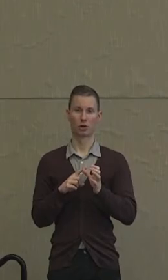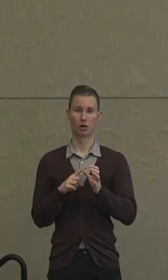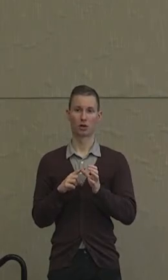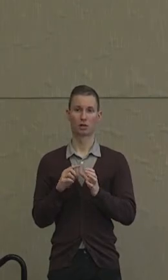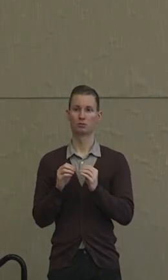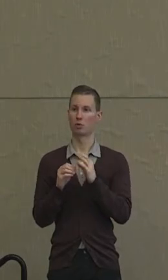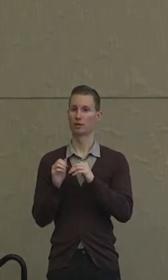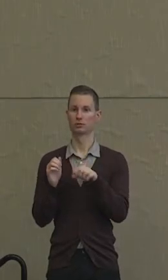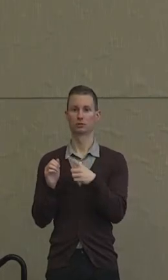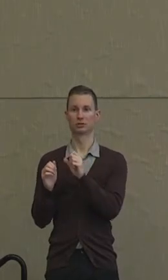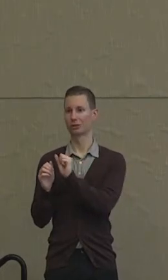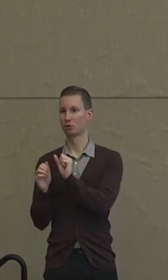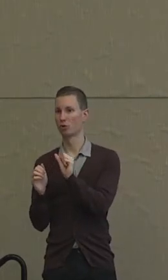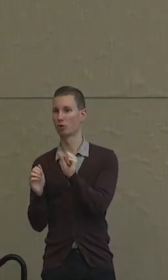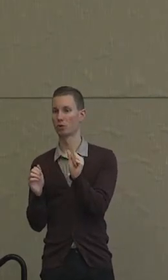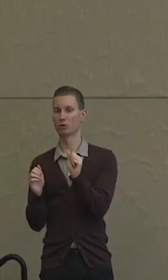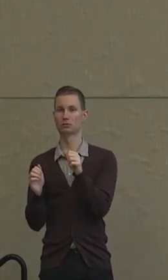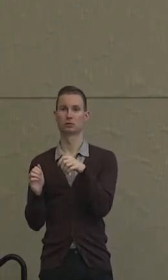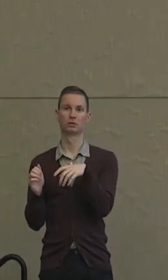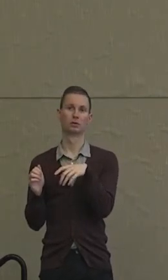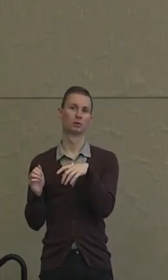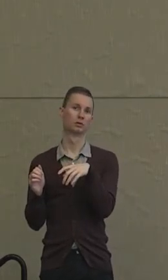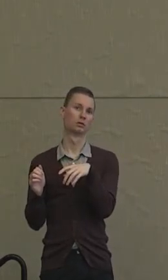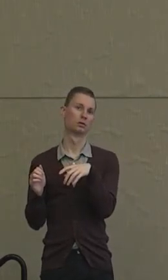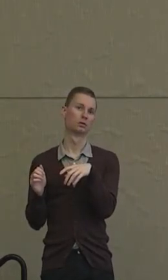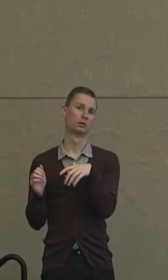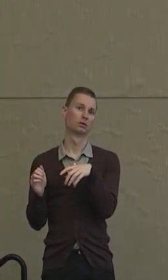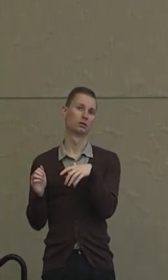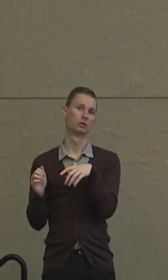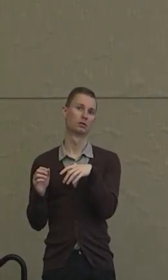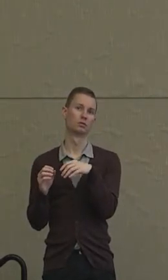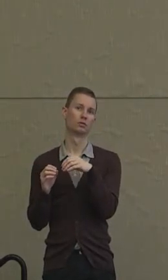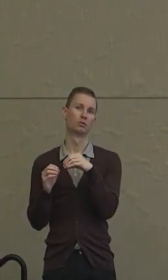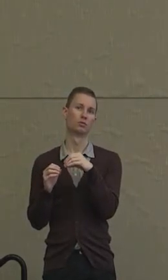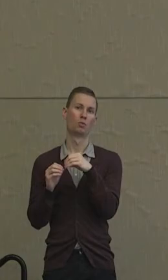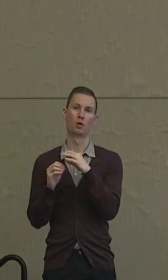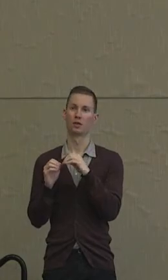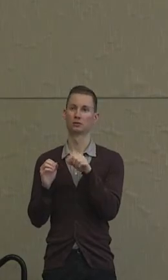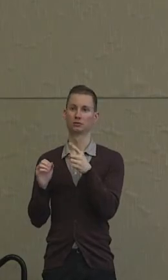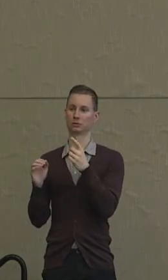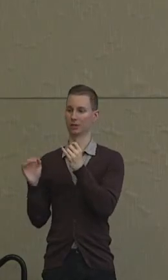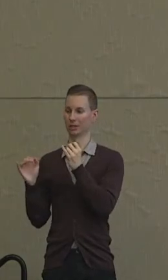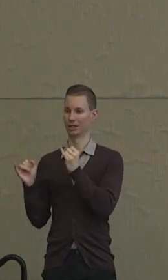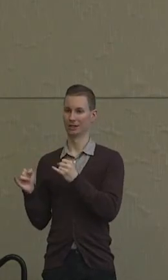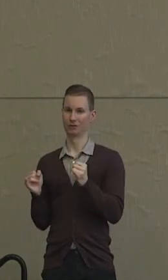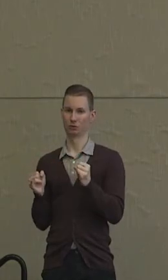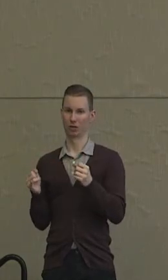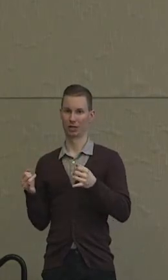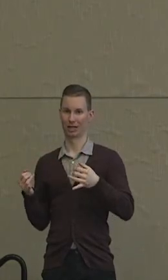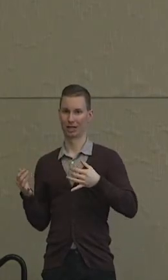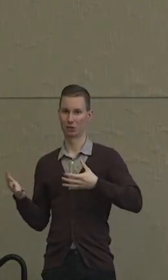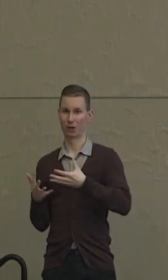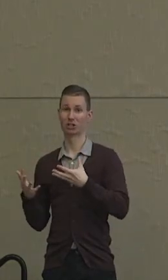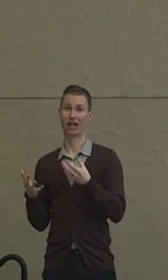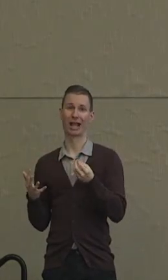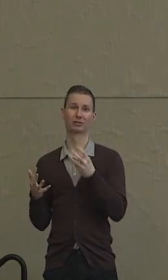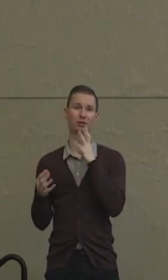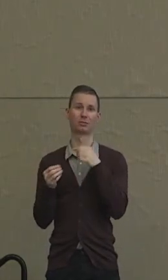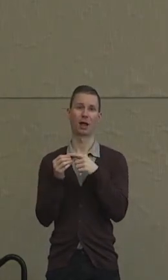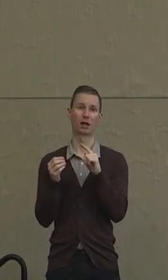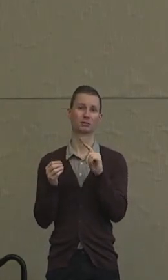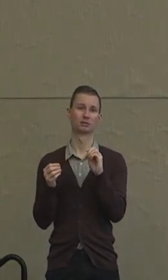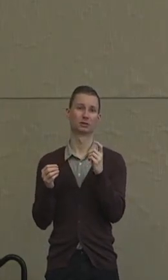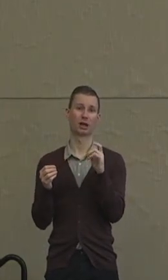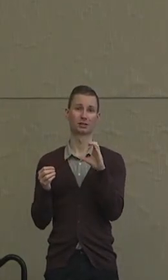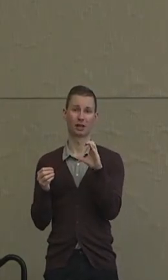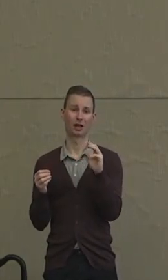harassment and beyond the sort of mechanisms of individual interactions, mm-hmm. and a question about toxic masculinity, which